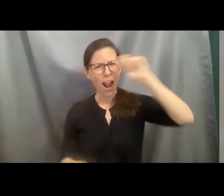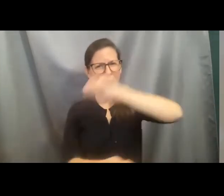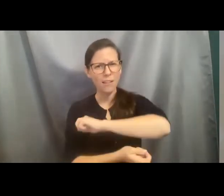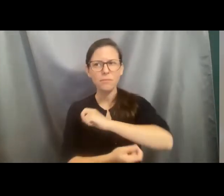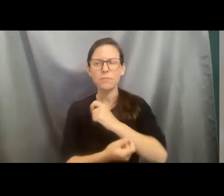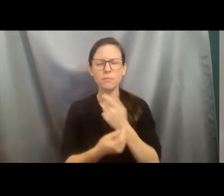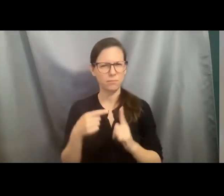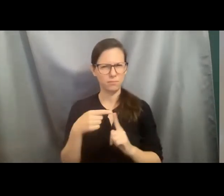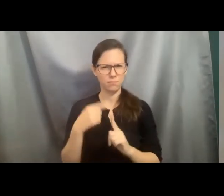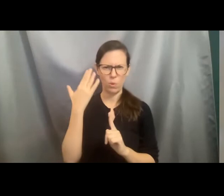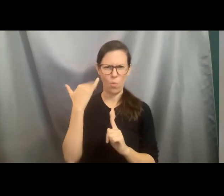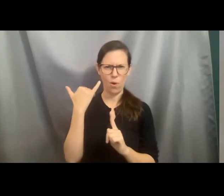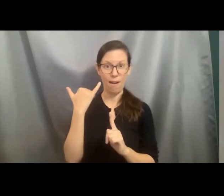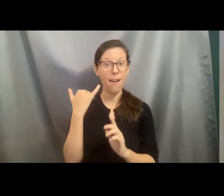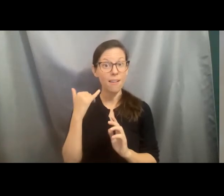started to,